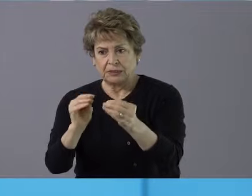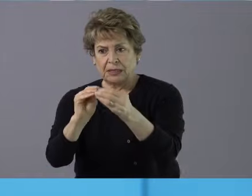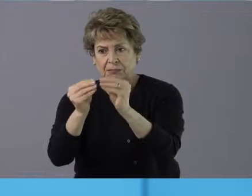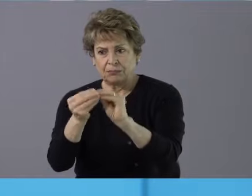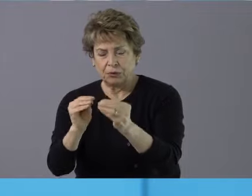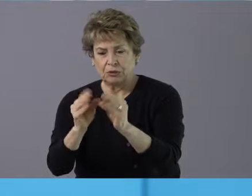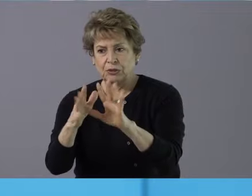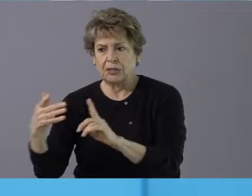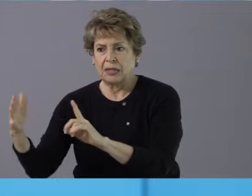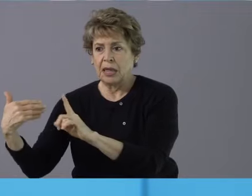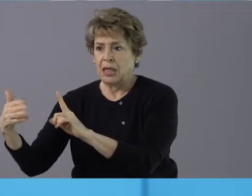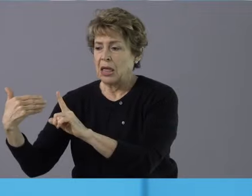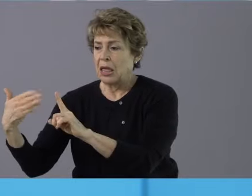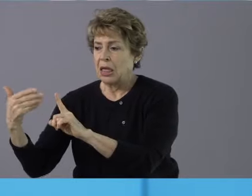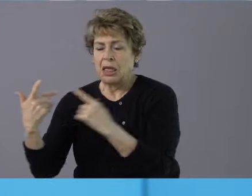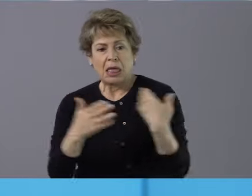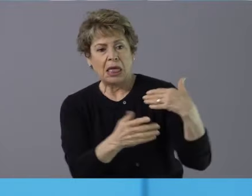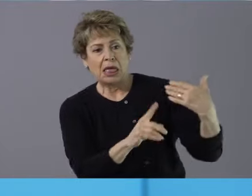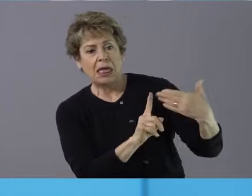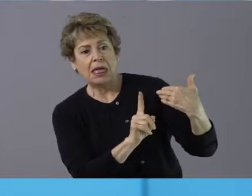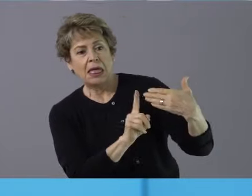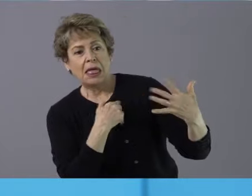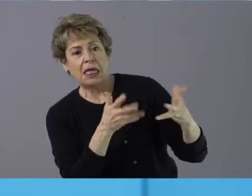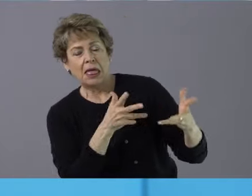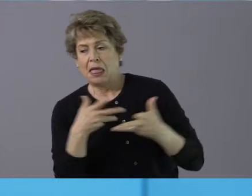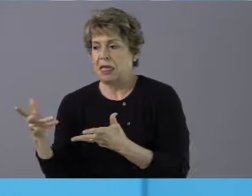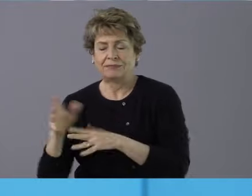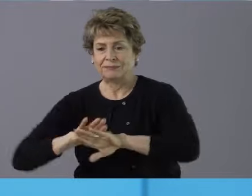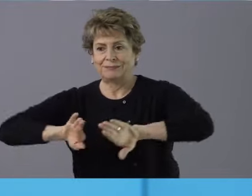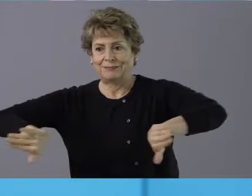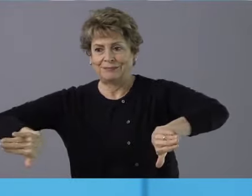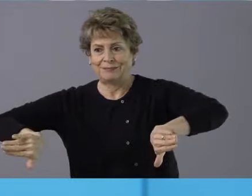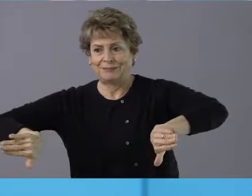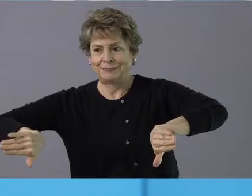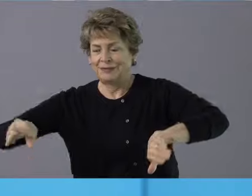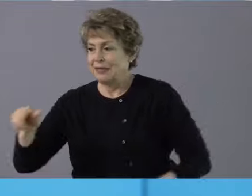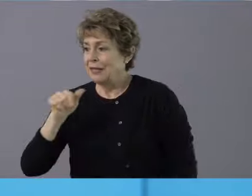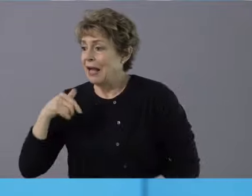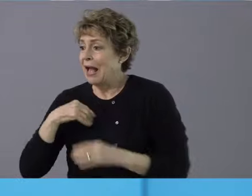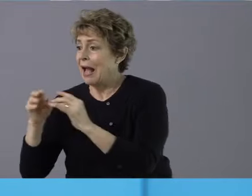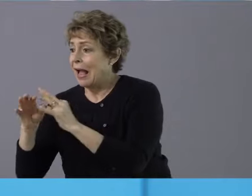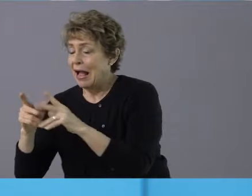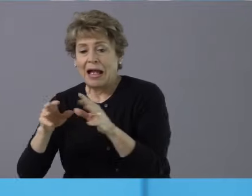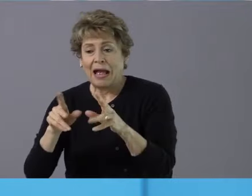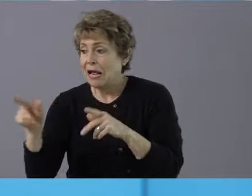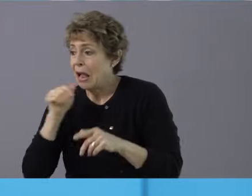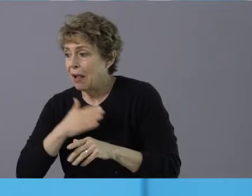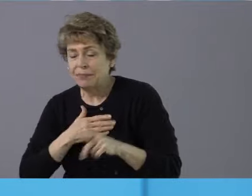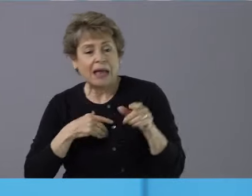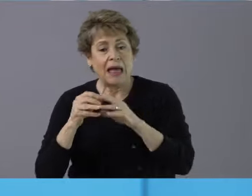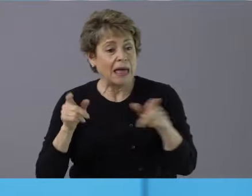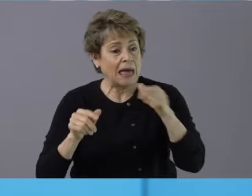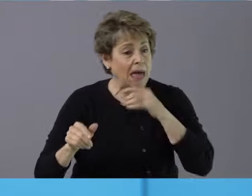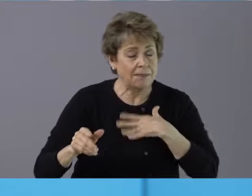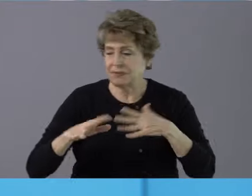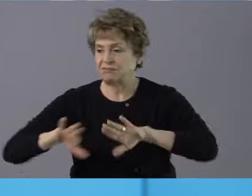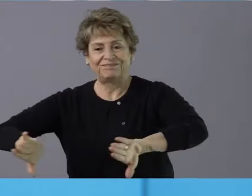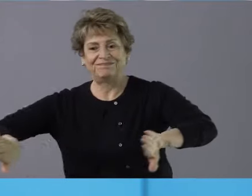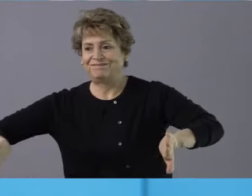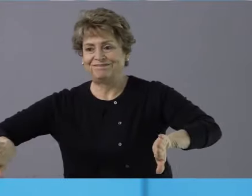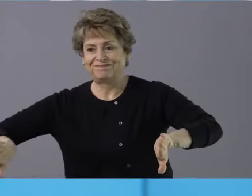to protect people aren't very happy either. That's why I'm going to continue to follow public health. It won't